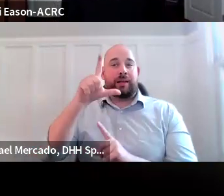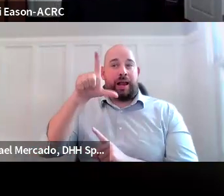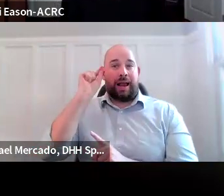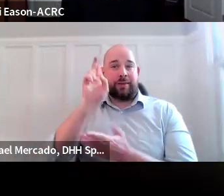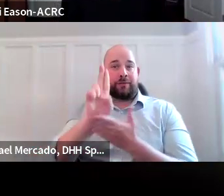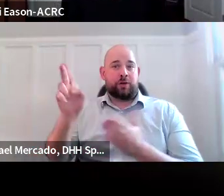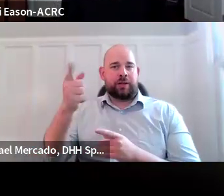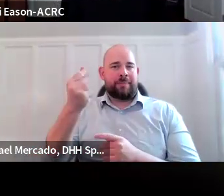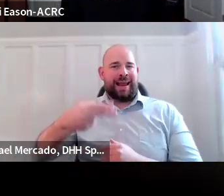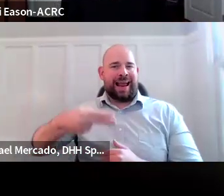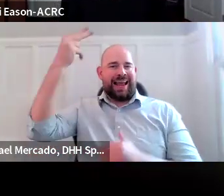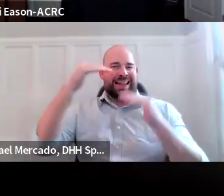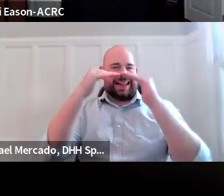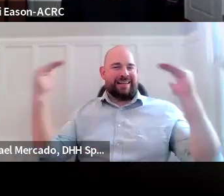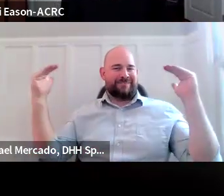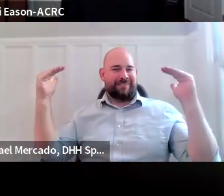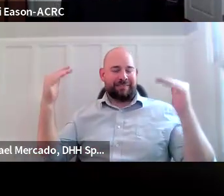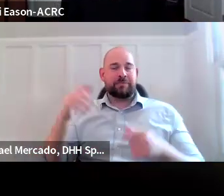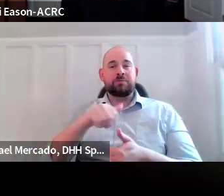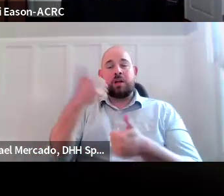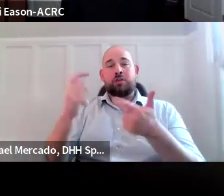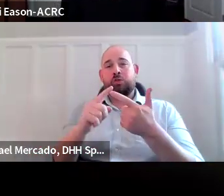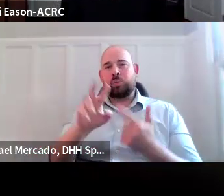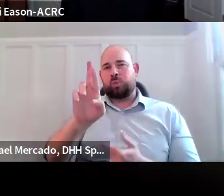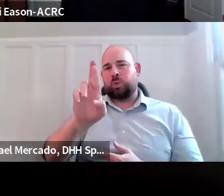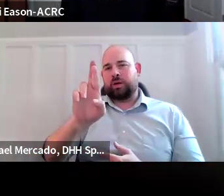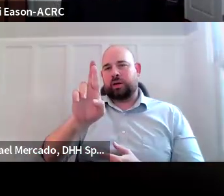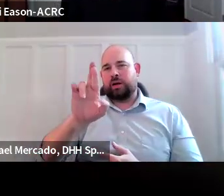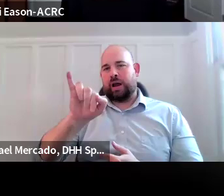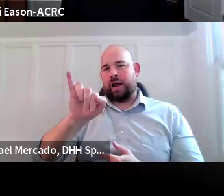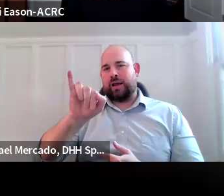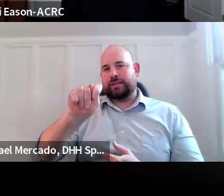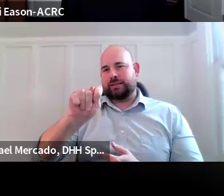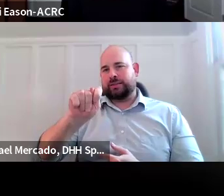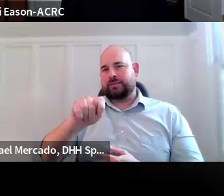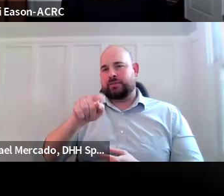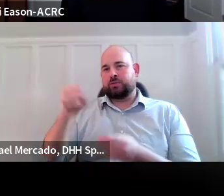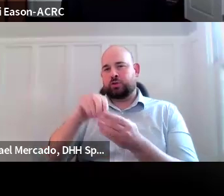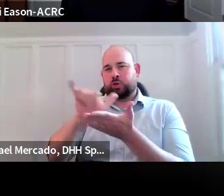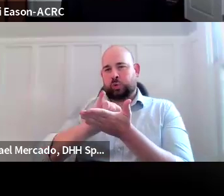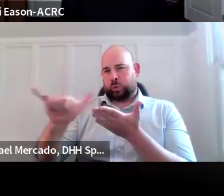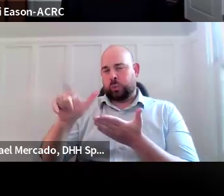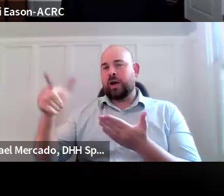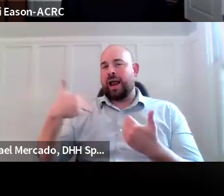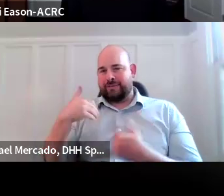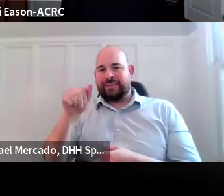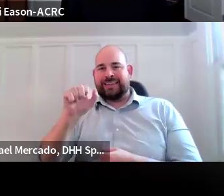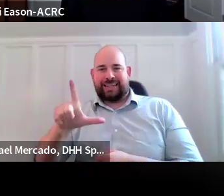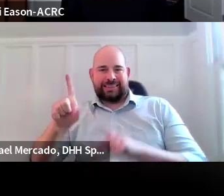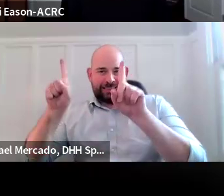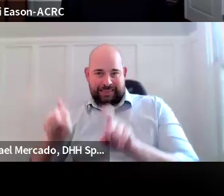Gallaudet University and say you'd like to take the exam. Um, it is a little higher level. And then another one